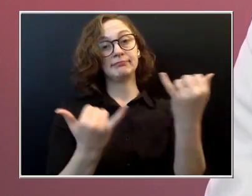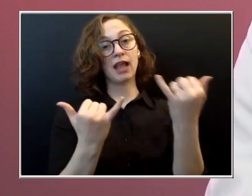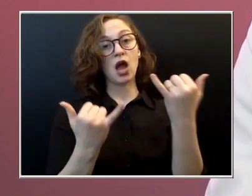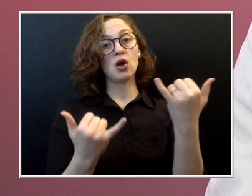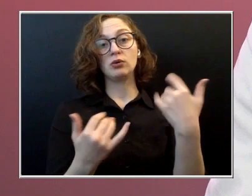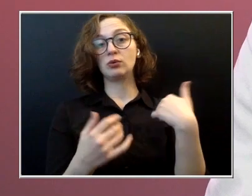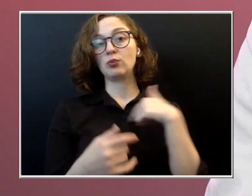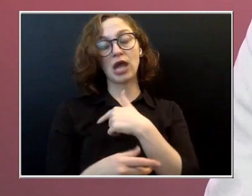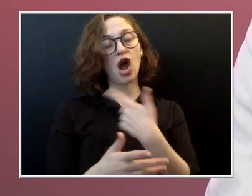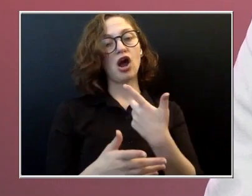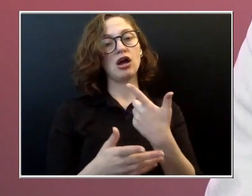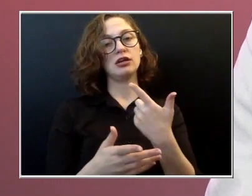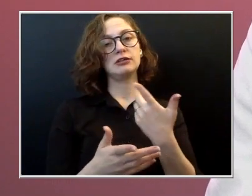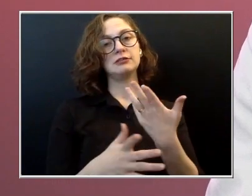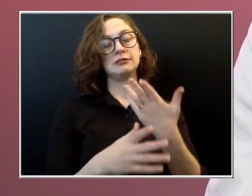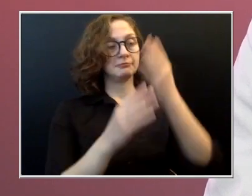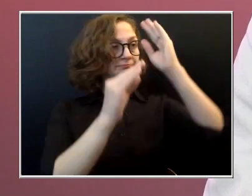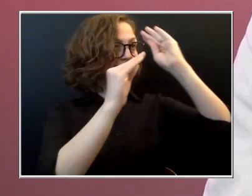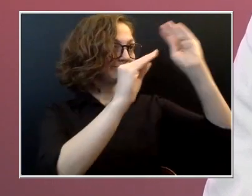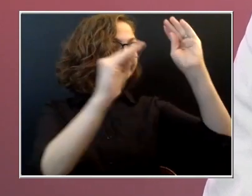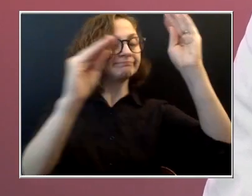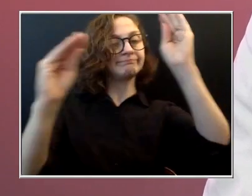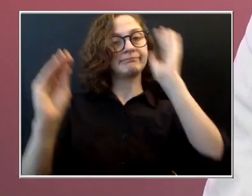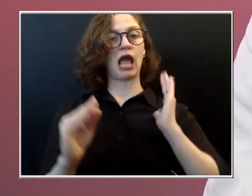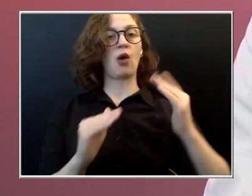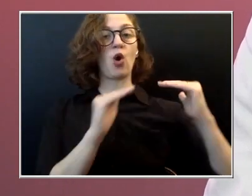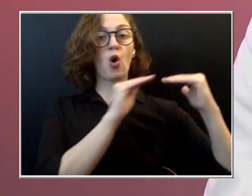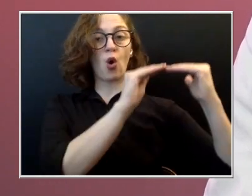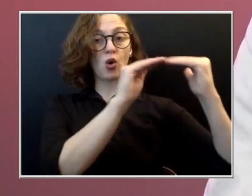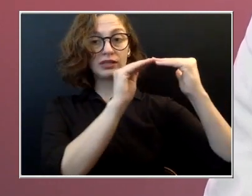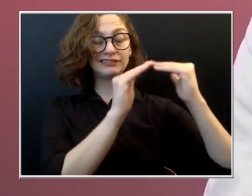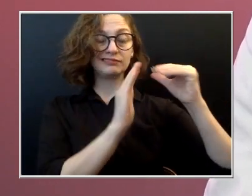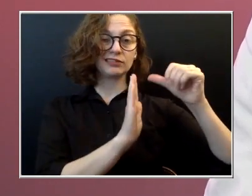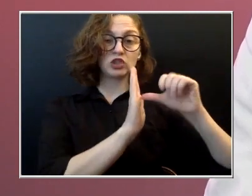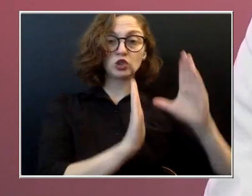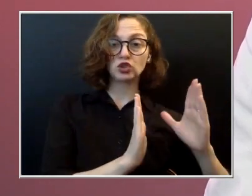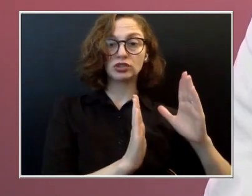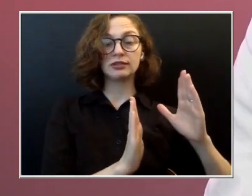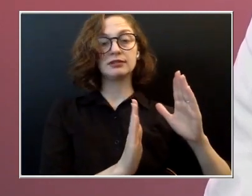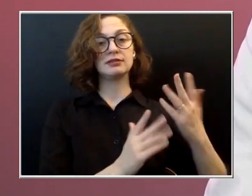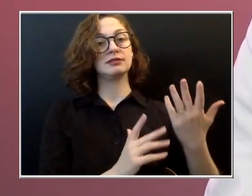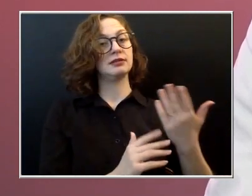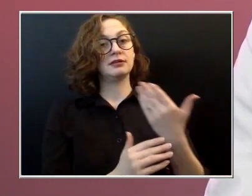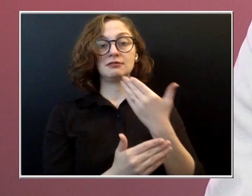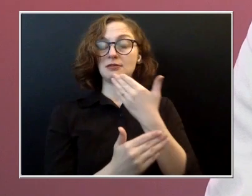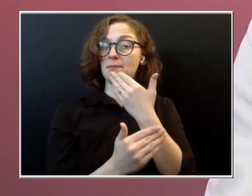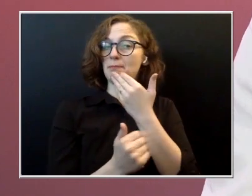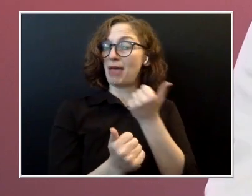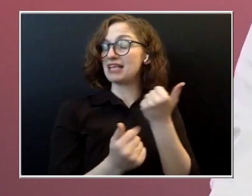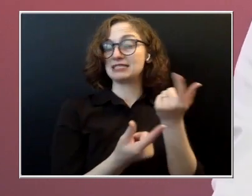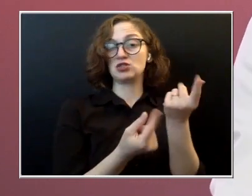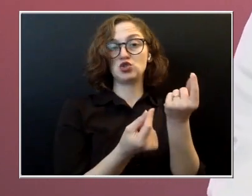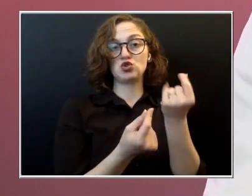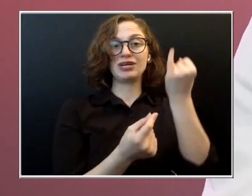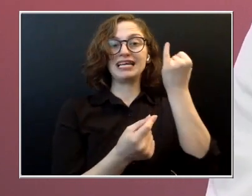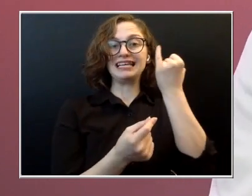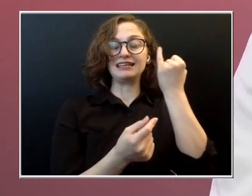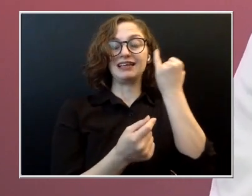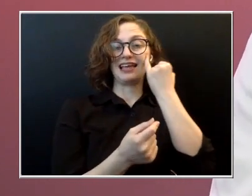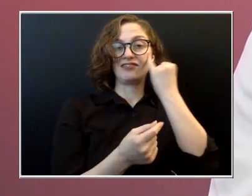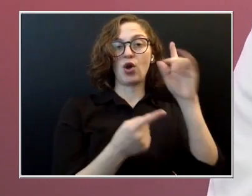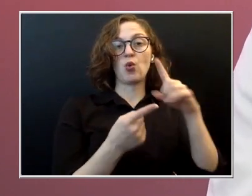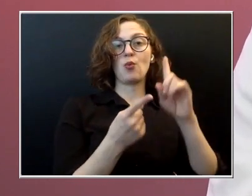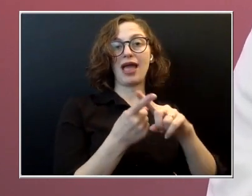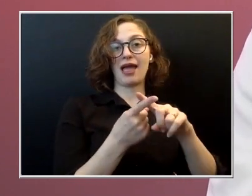our orthopedic colleagues, hand surgeons. And the best thing to do is when they do the carpal tunnel release surgeries, we ask them to send